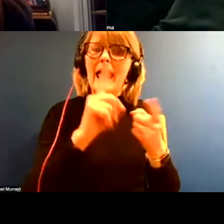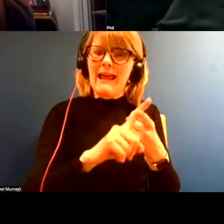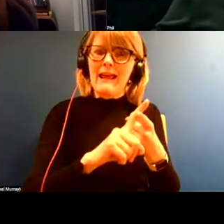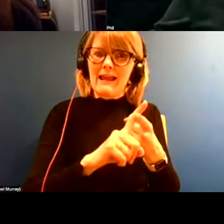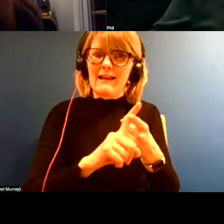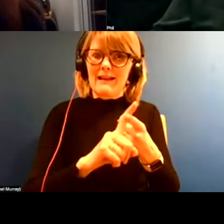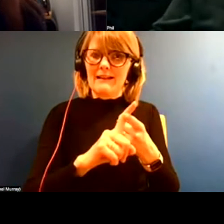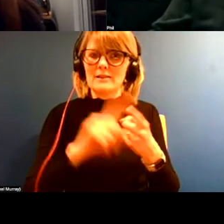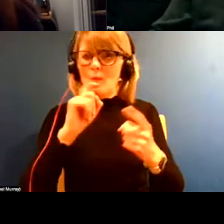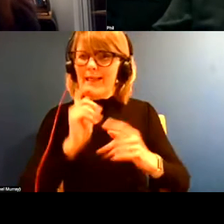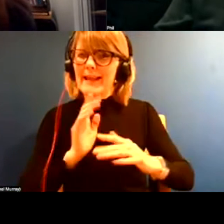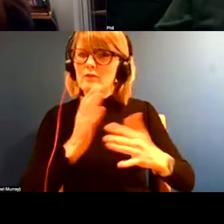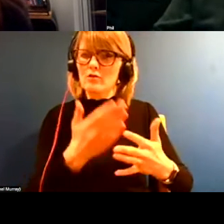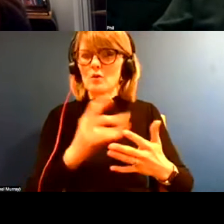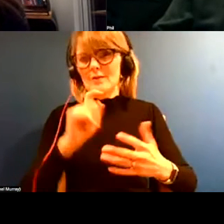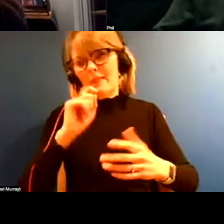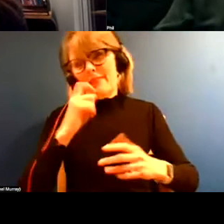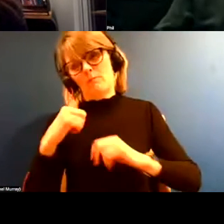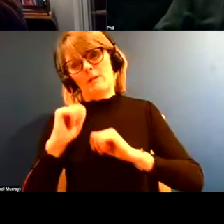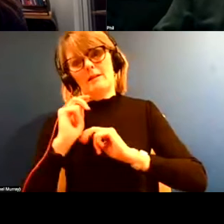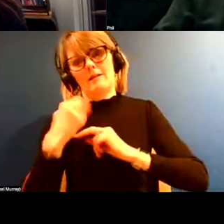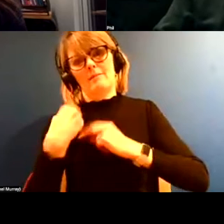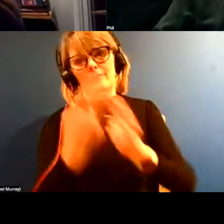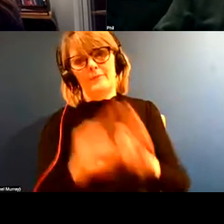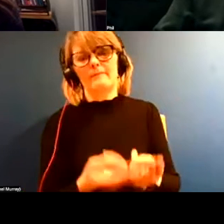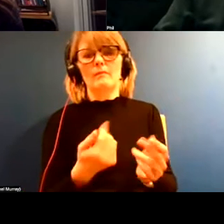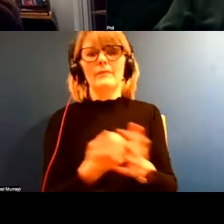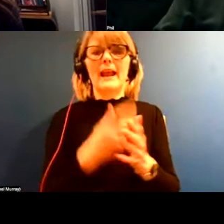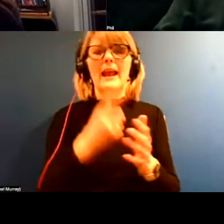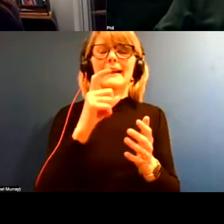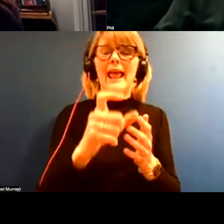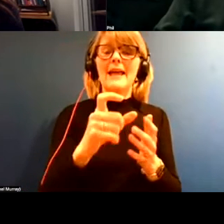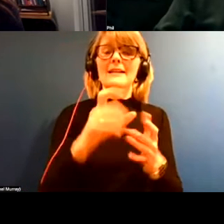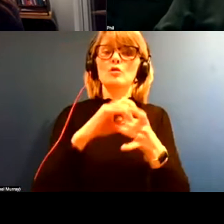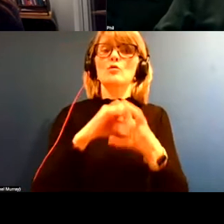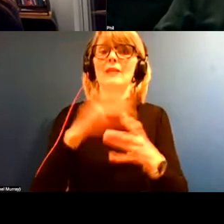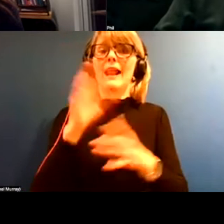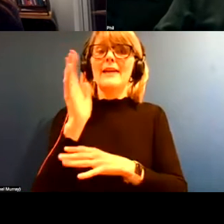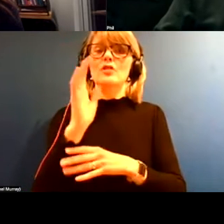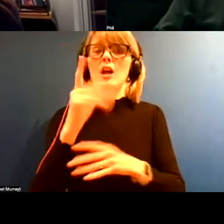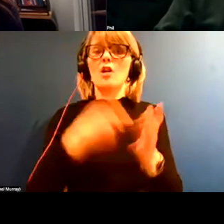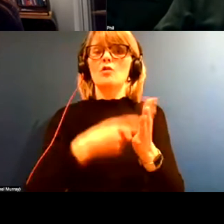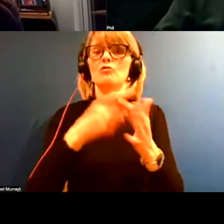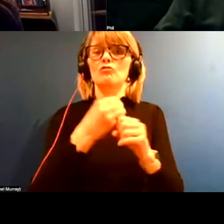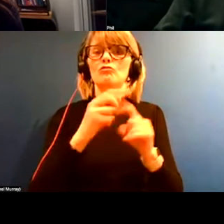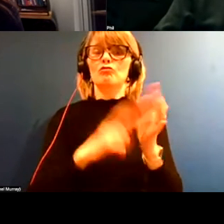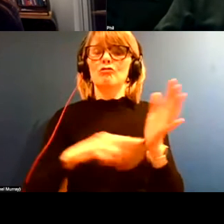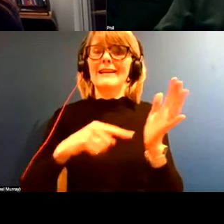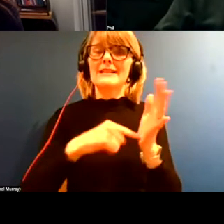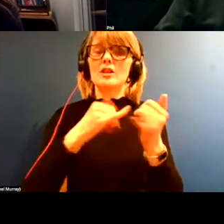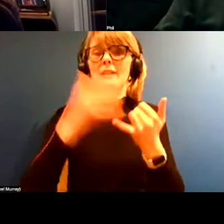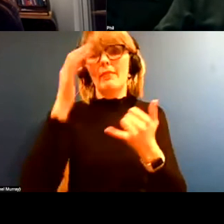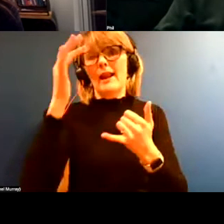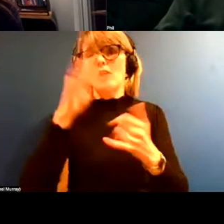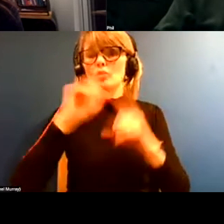Claire. Claire is an associate lecturer at Regent's Theological College in Malvern in Worcester.